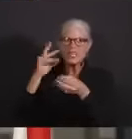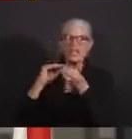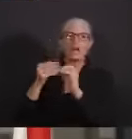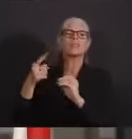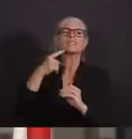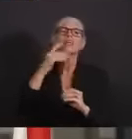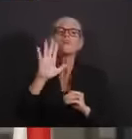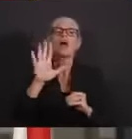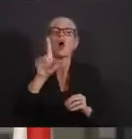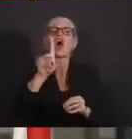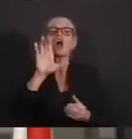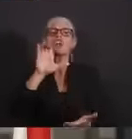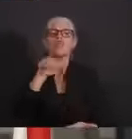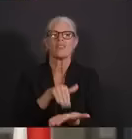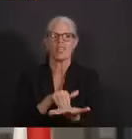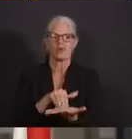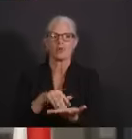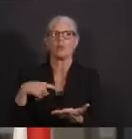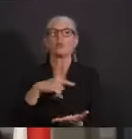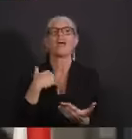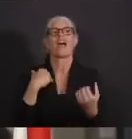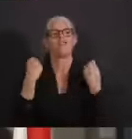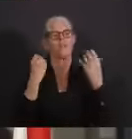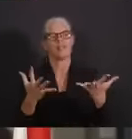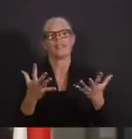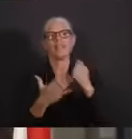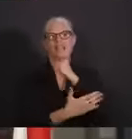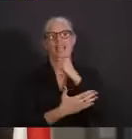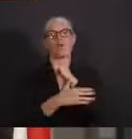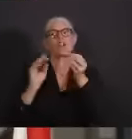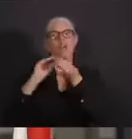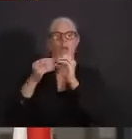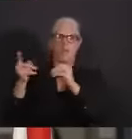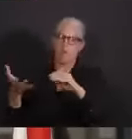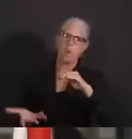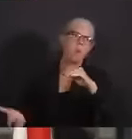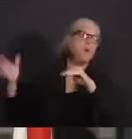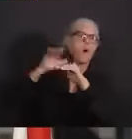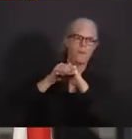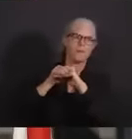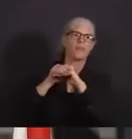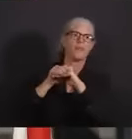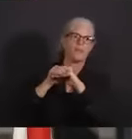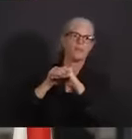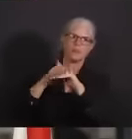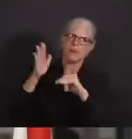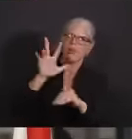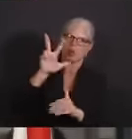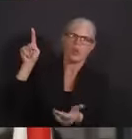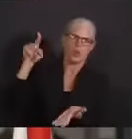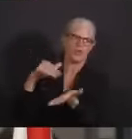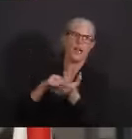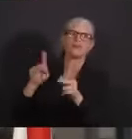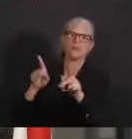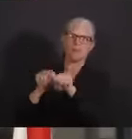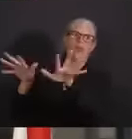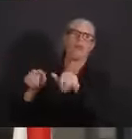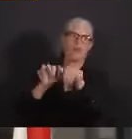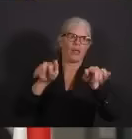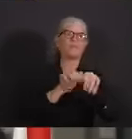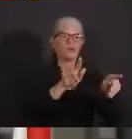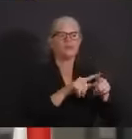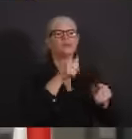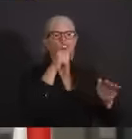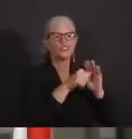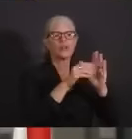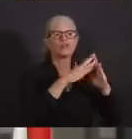to 100,000. We had a lot of counties that their numbers went up exponentially. Earlier today, we put 31,000 out there. But for